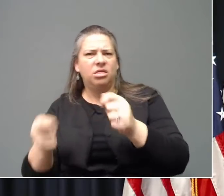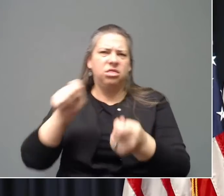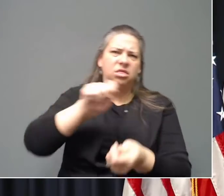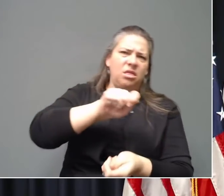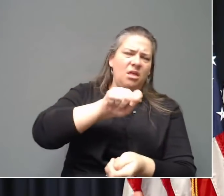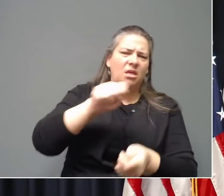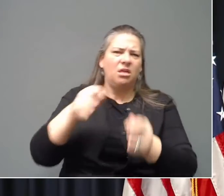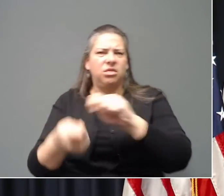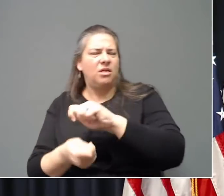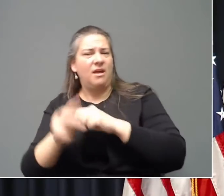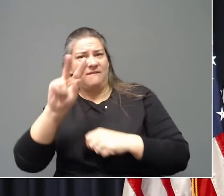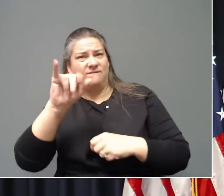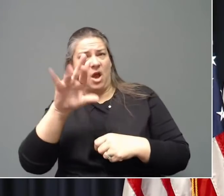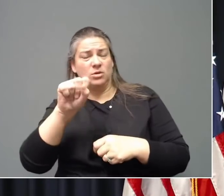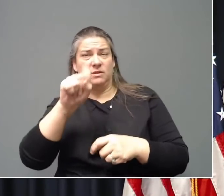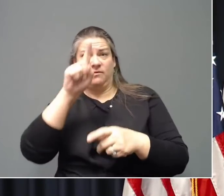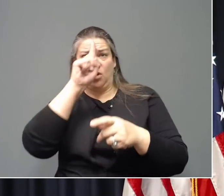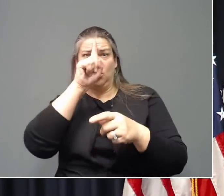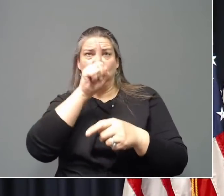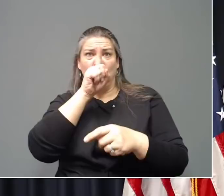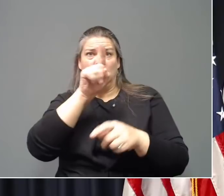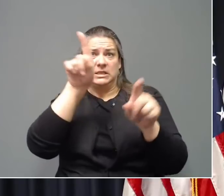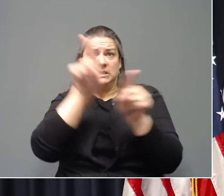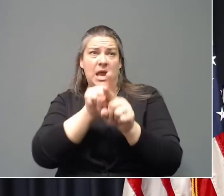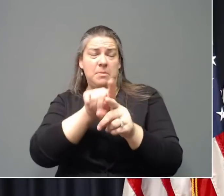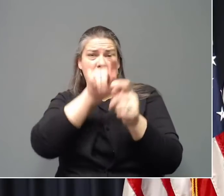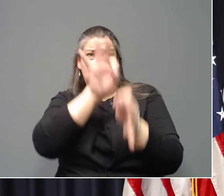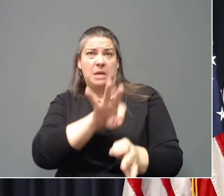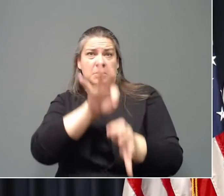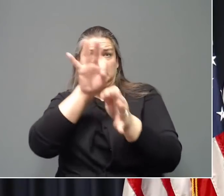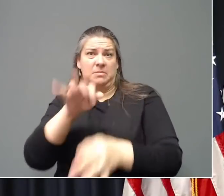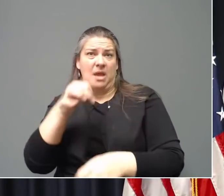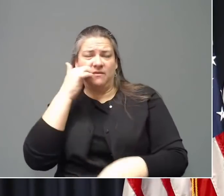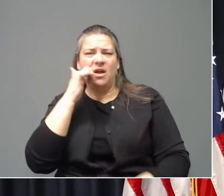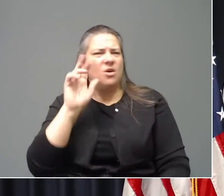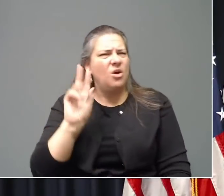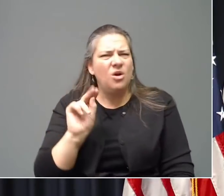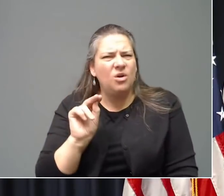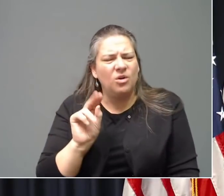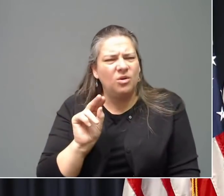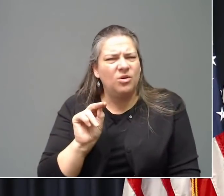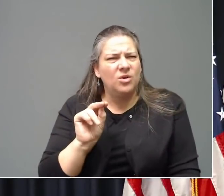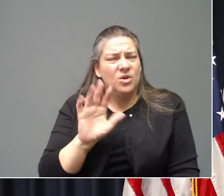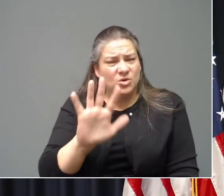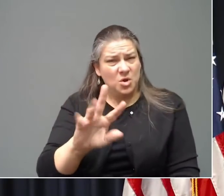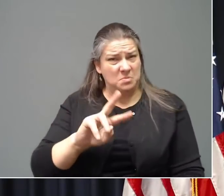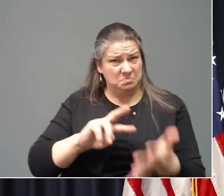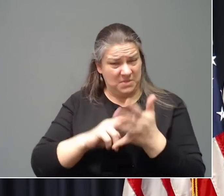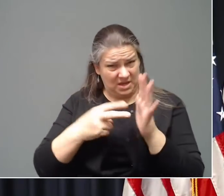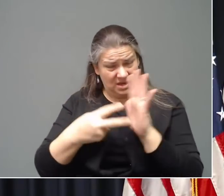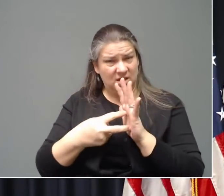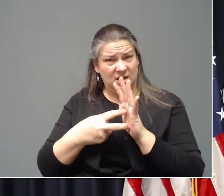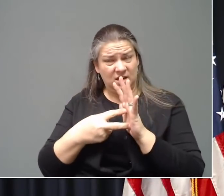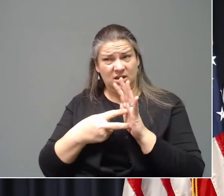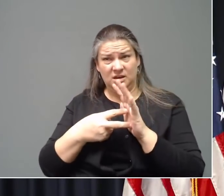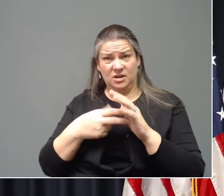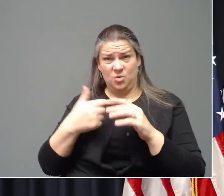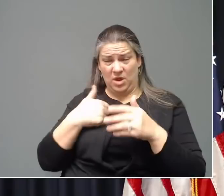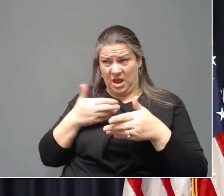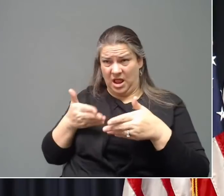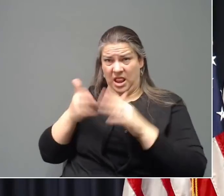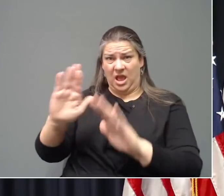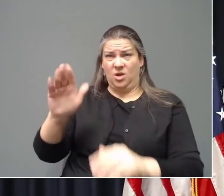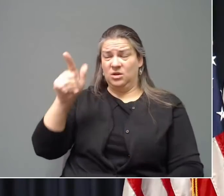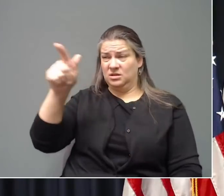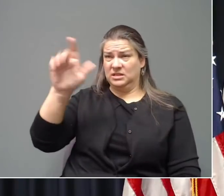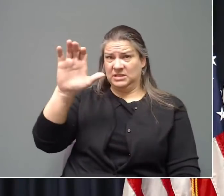And are we going to give the CDC now the ability on an ongoing basis to change law, which this would